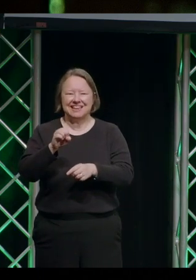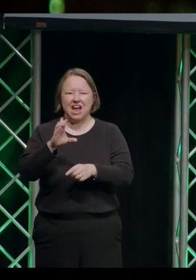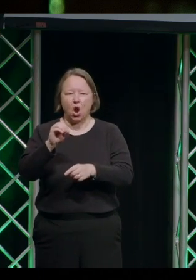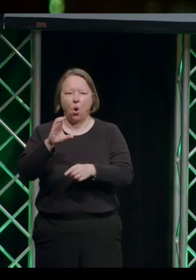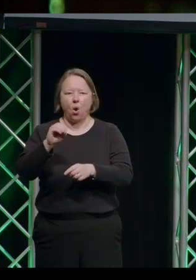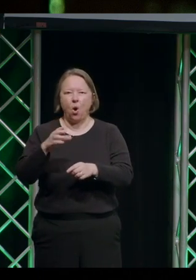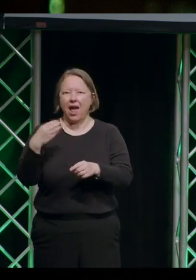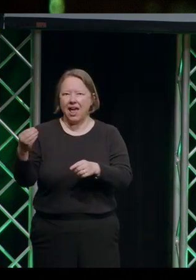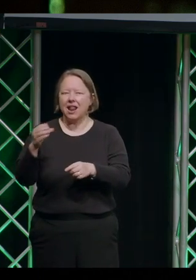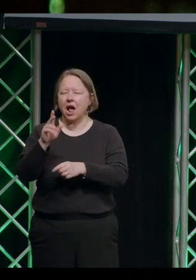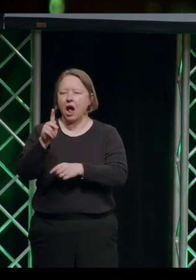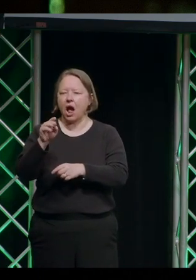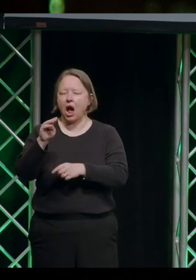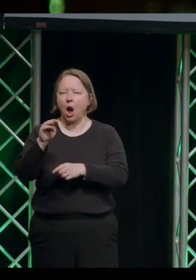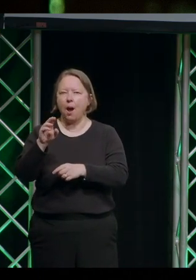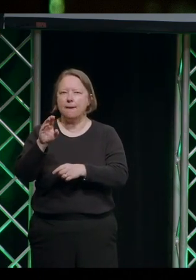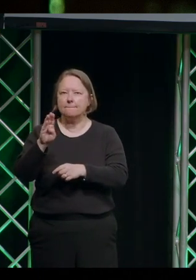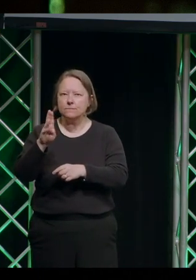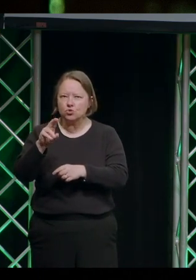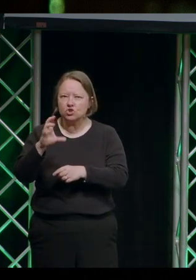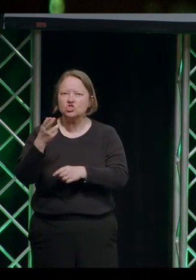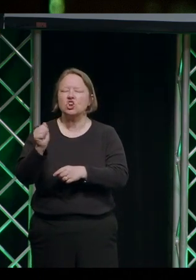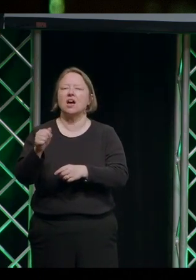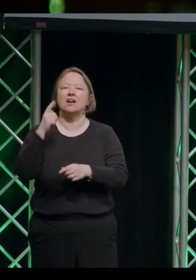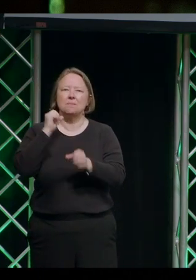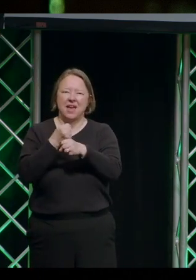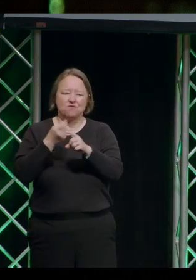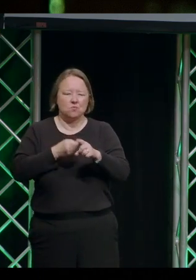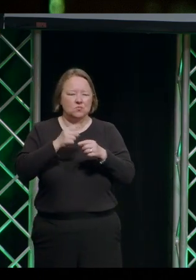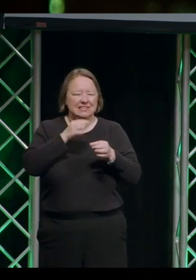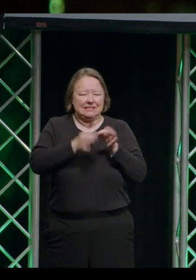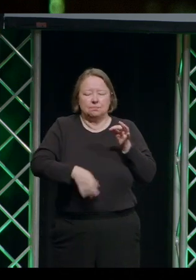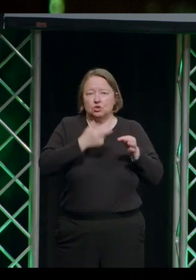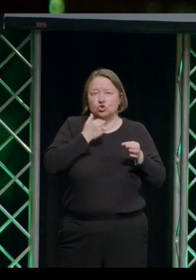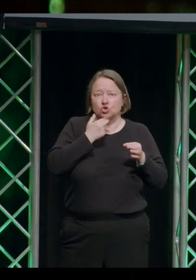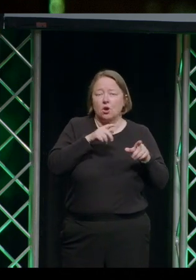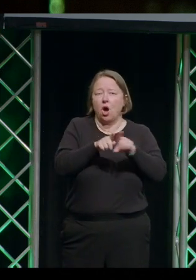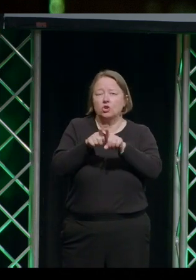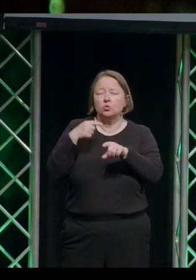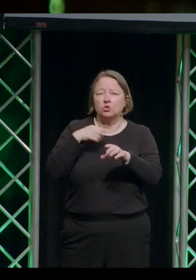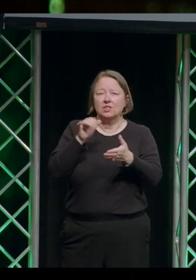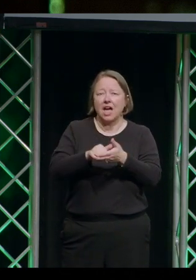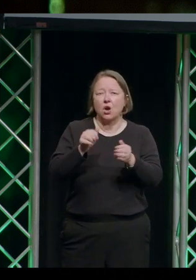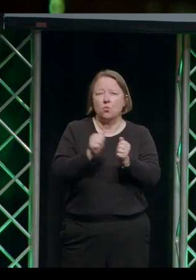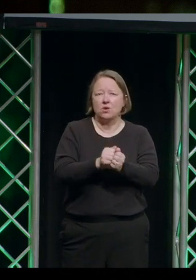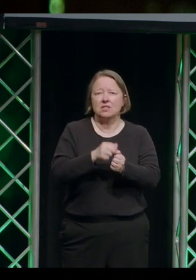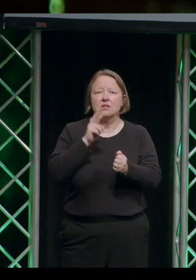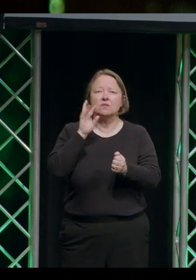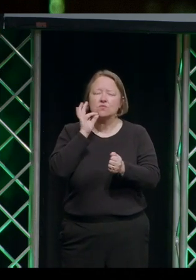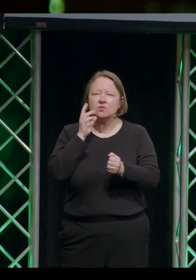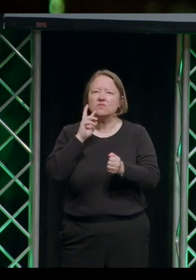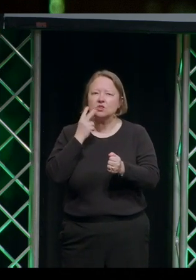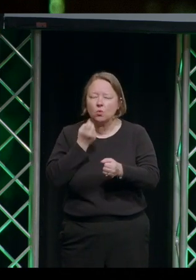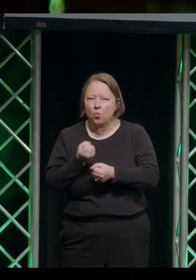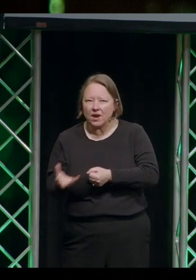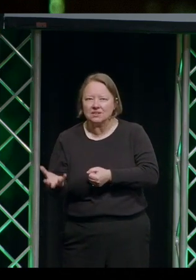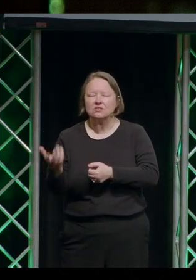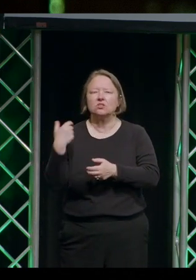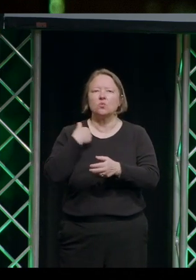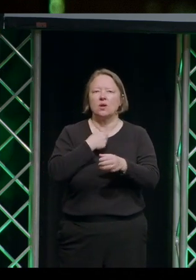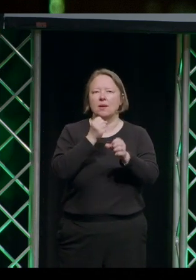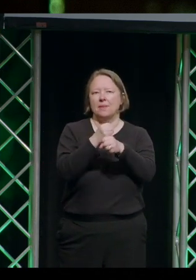and we thought, since it can be created from just simple sugars, we can also do that with produce waste. And so we created